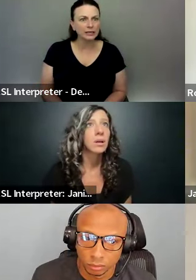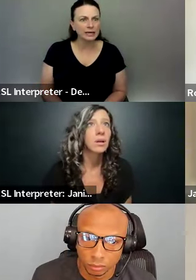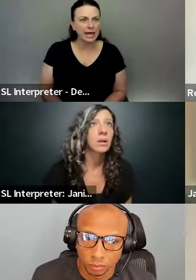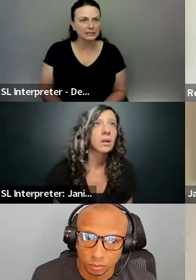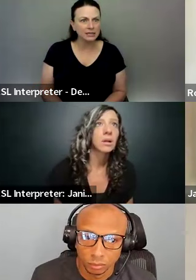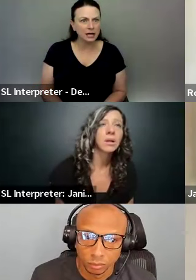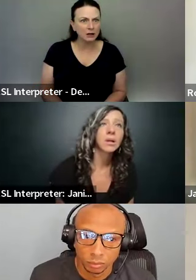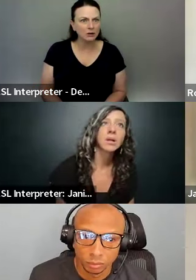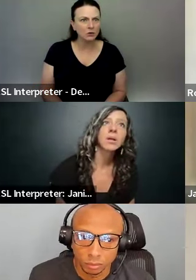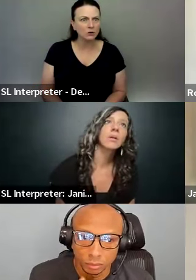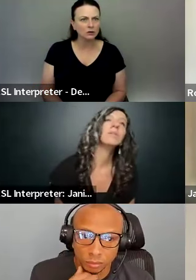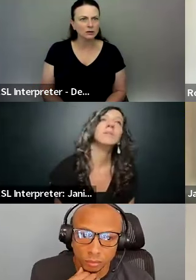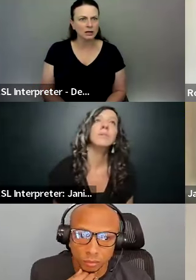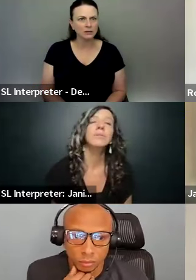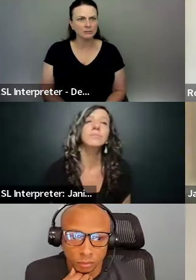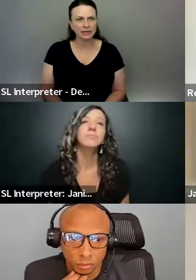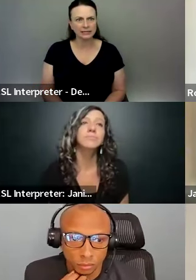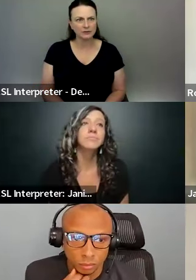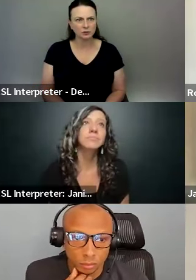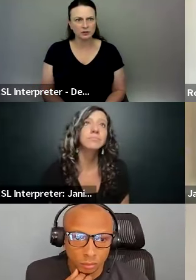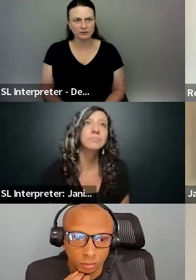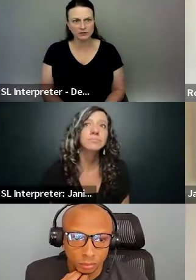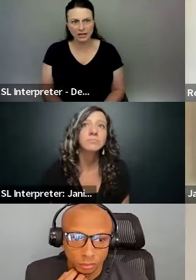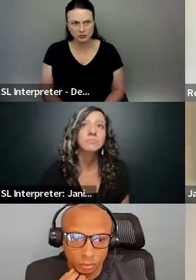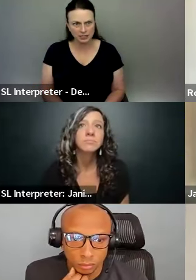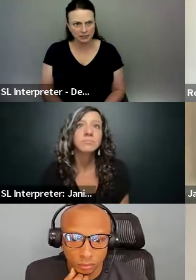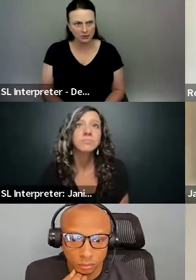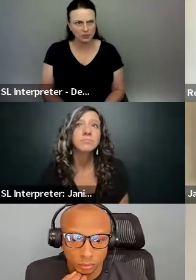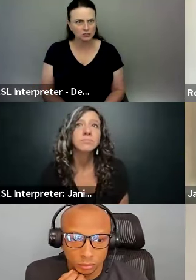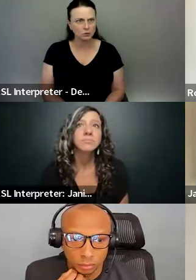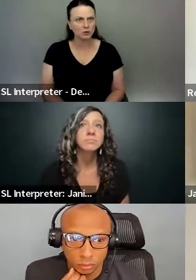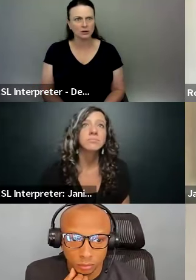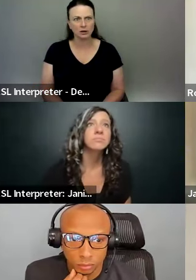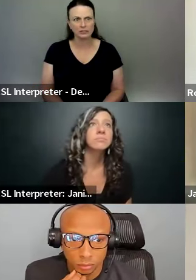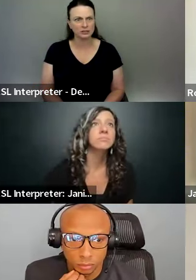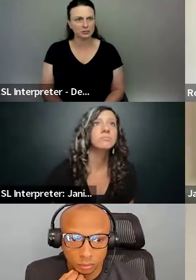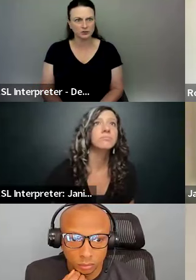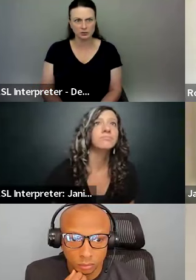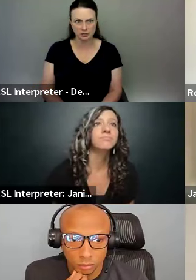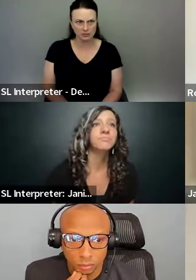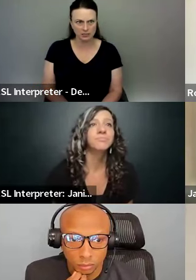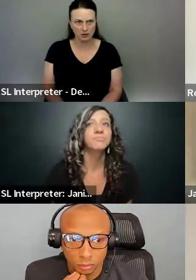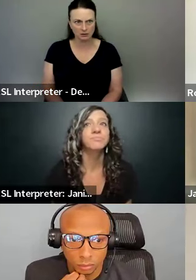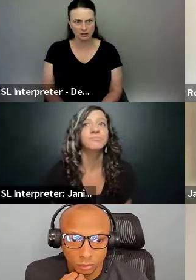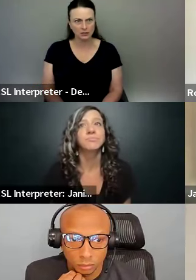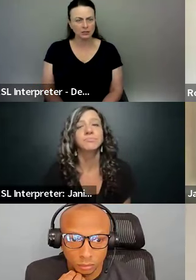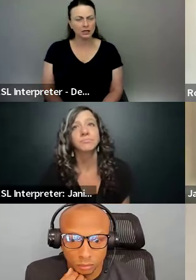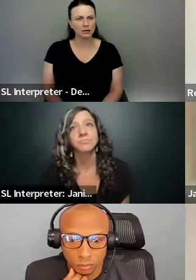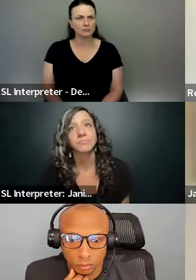Are we doing it in ASL or like kind of international sign language, or are we trying to just focus on